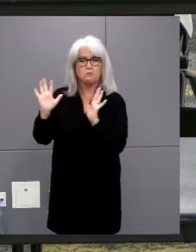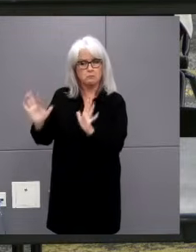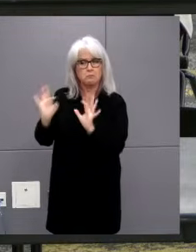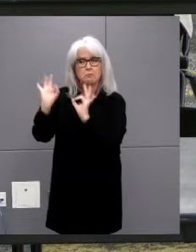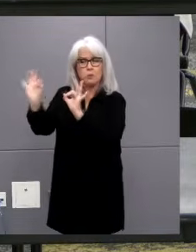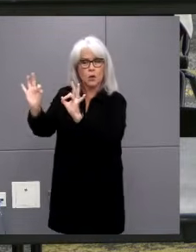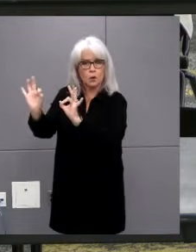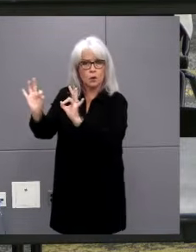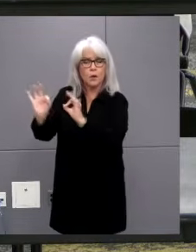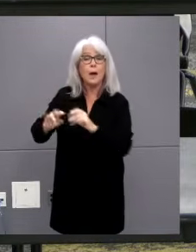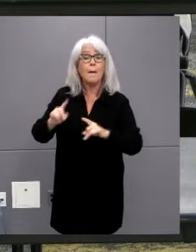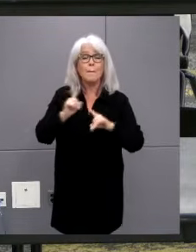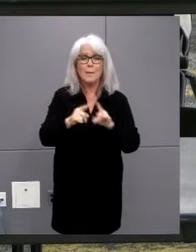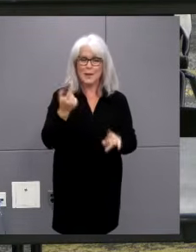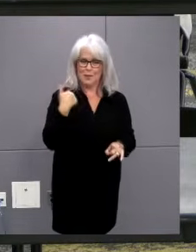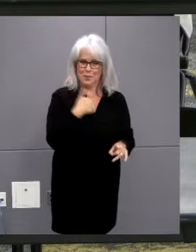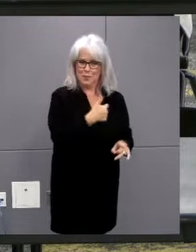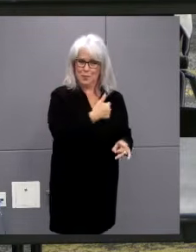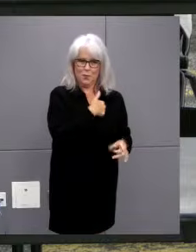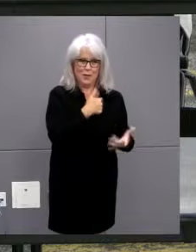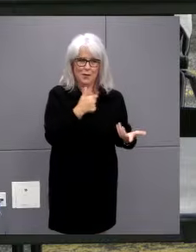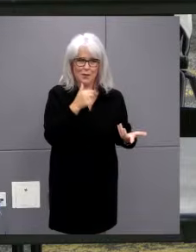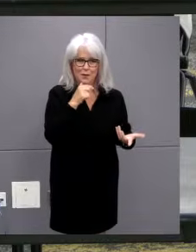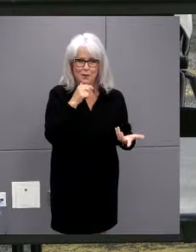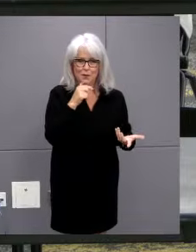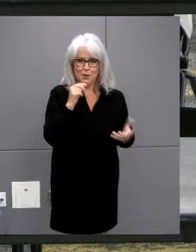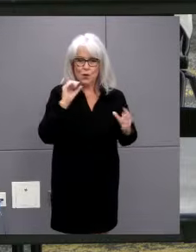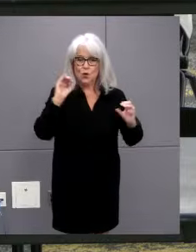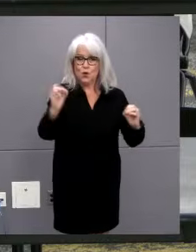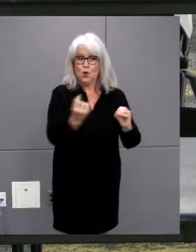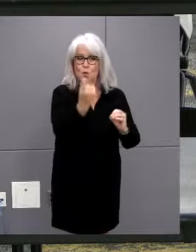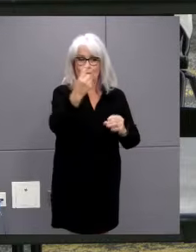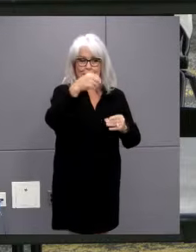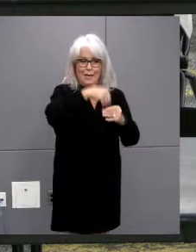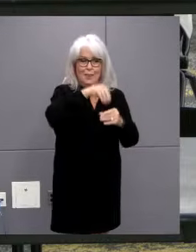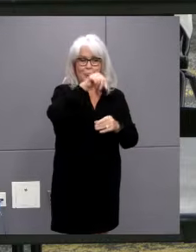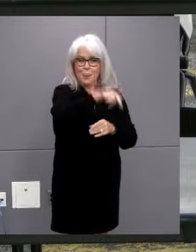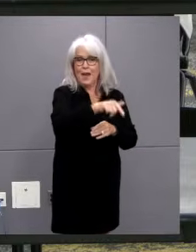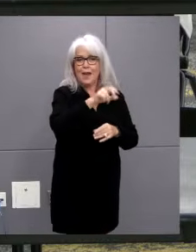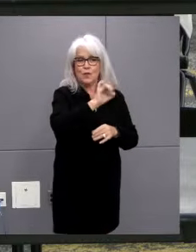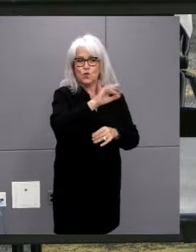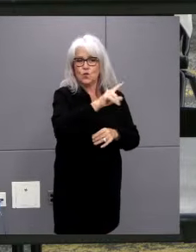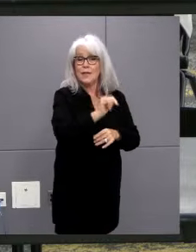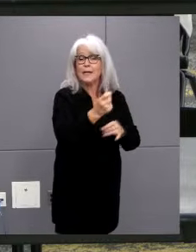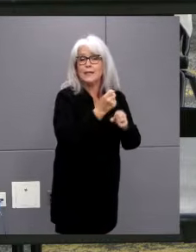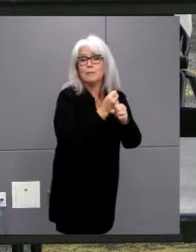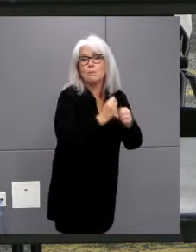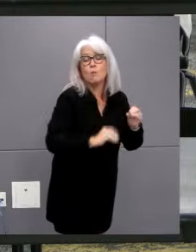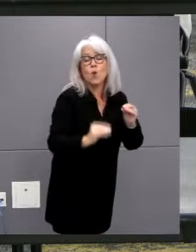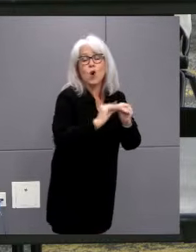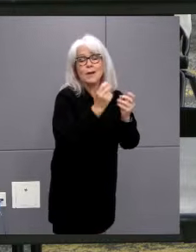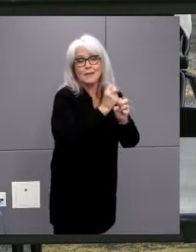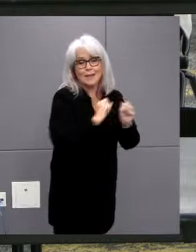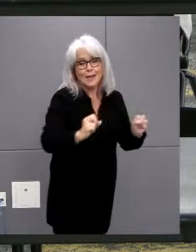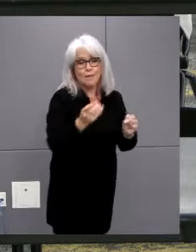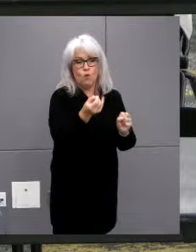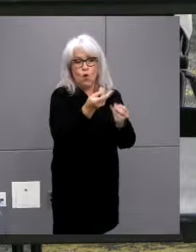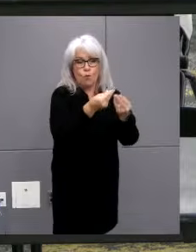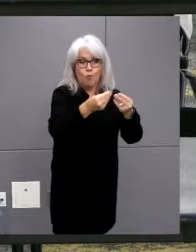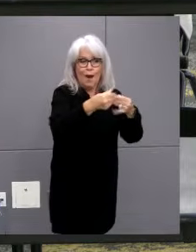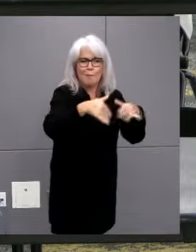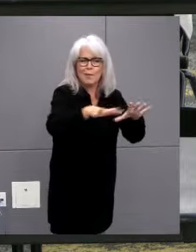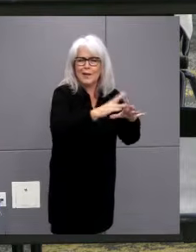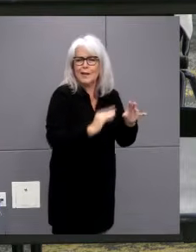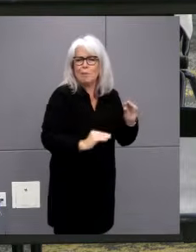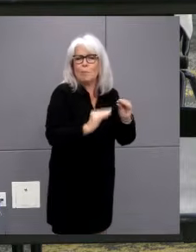done. But we are no one in that suite is any safer, nor is any property any safer, because